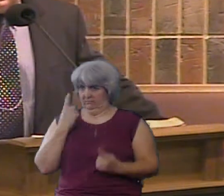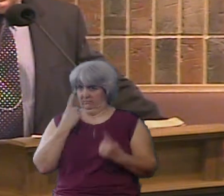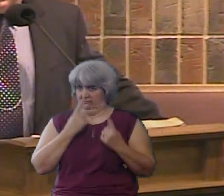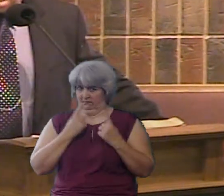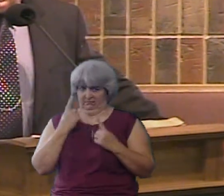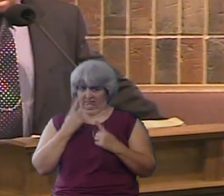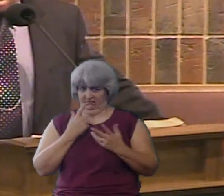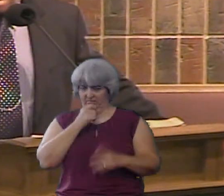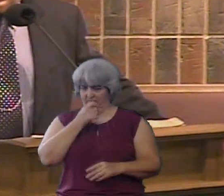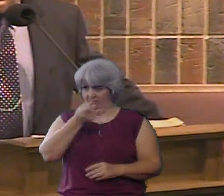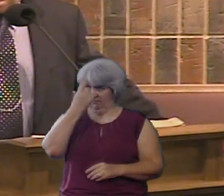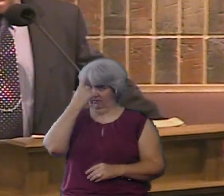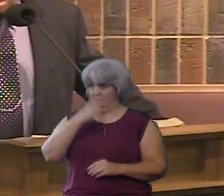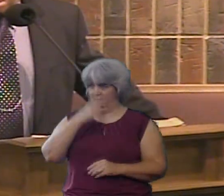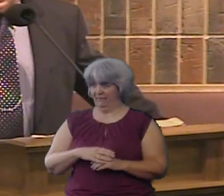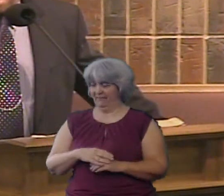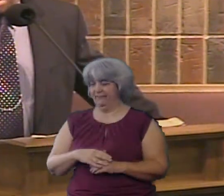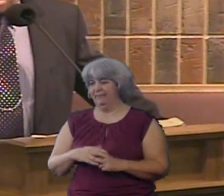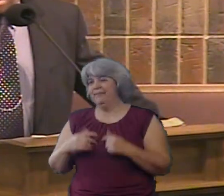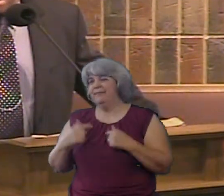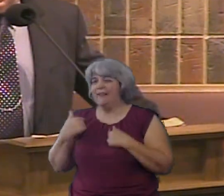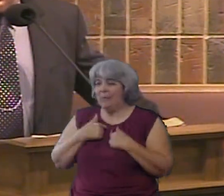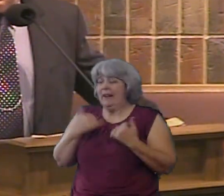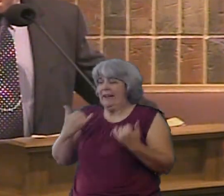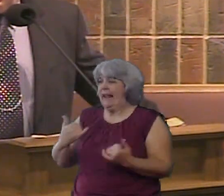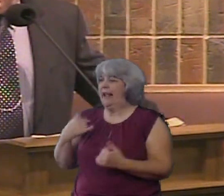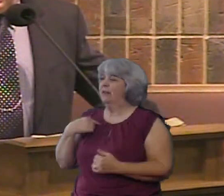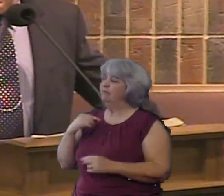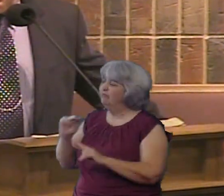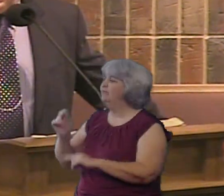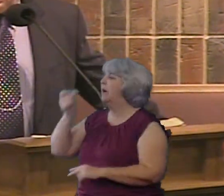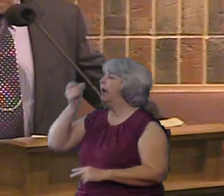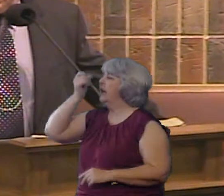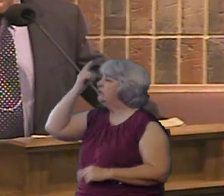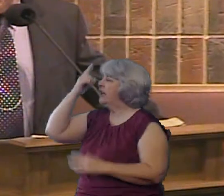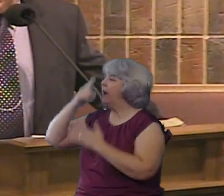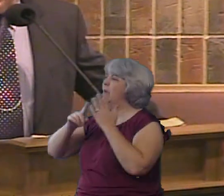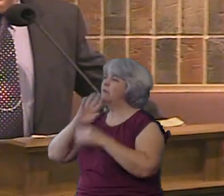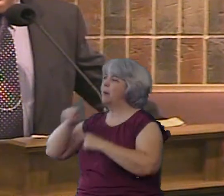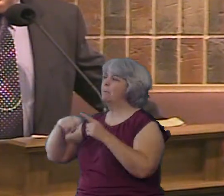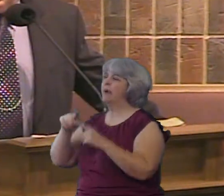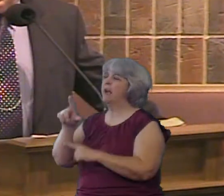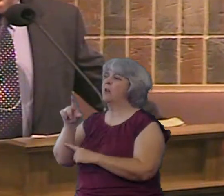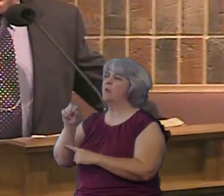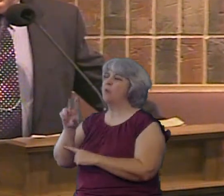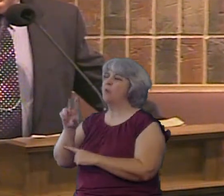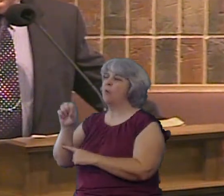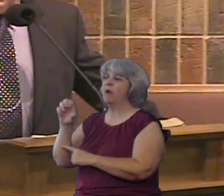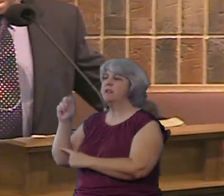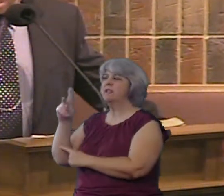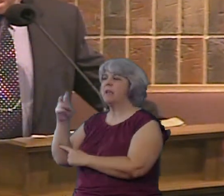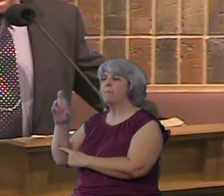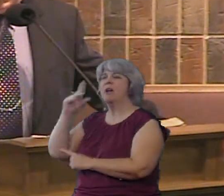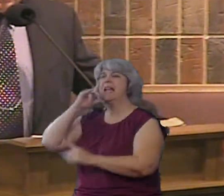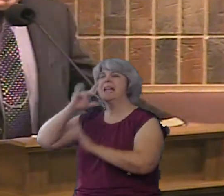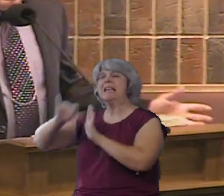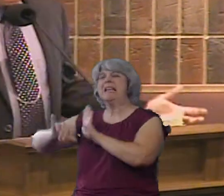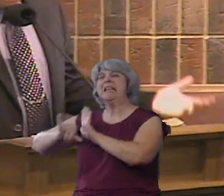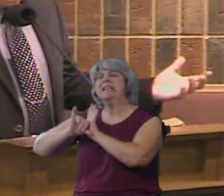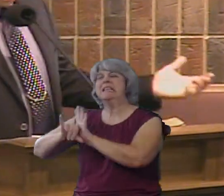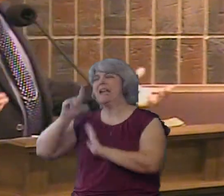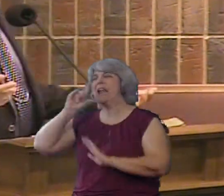understand that Jesus was figuratively describing the concept that we would identify as the Lord's Supper, that it would be